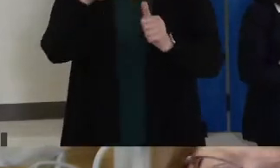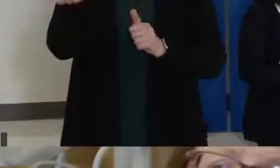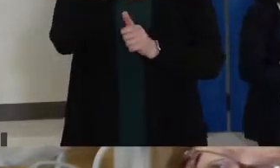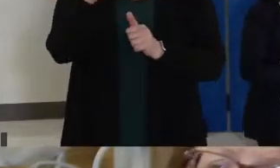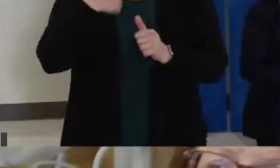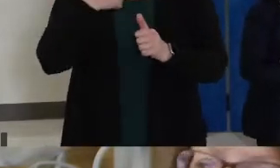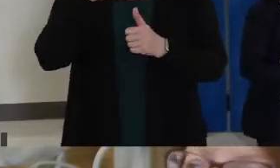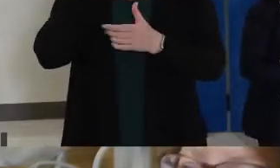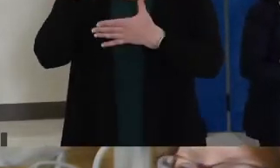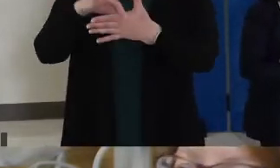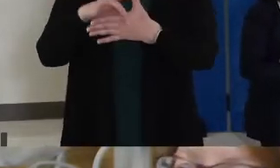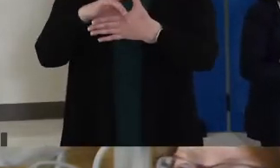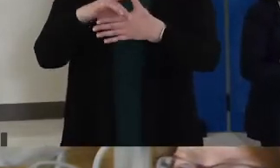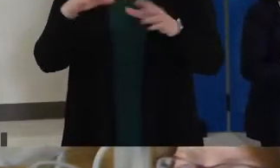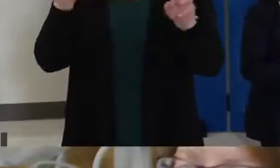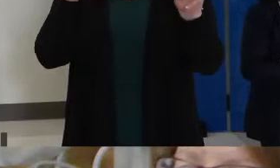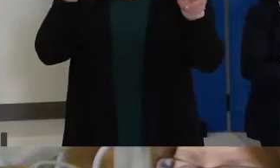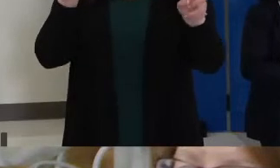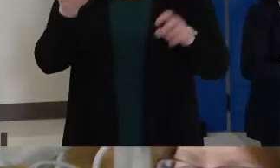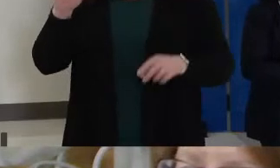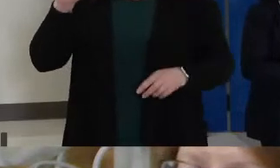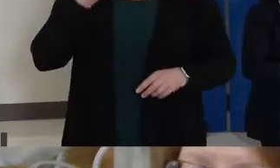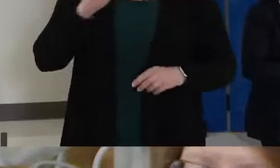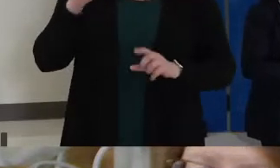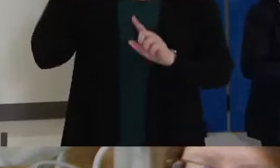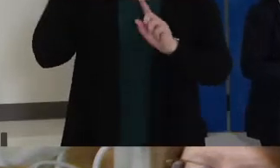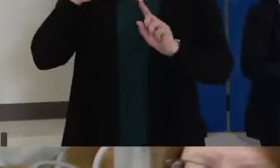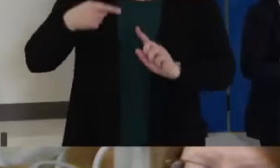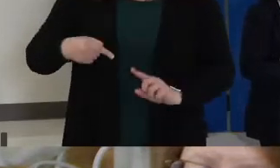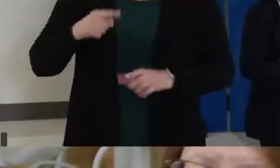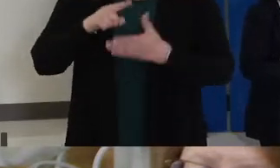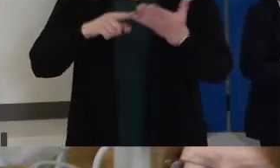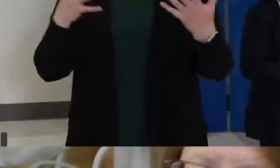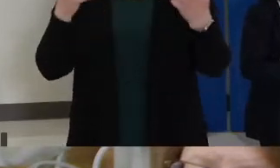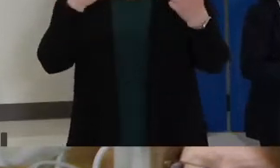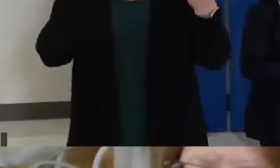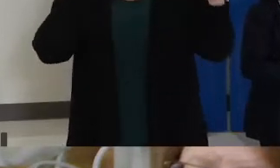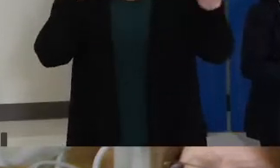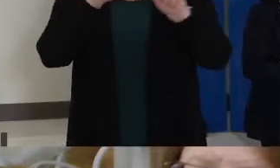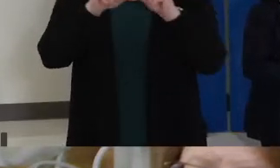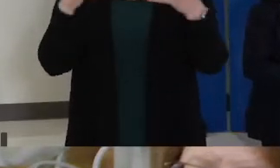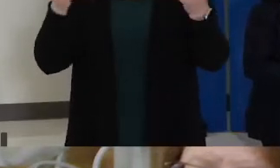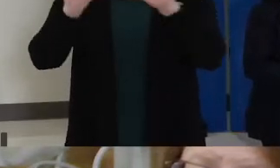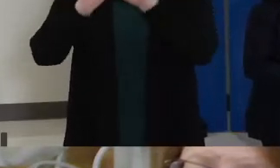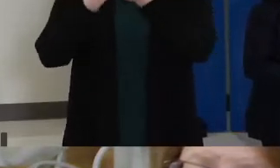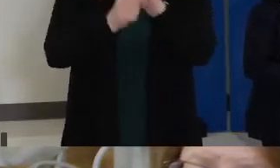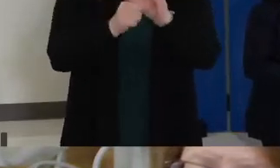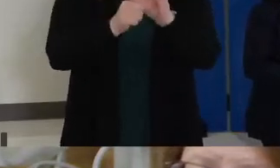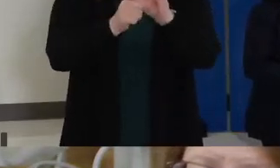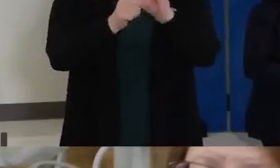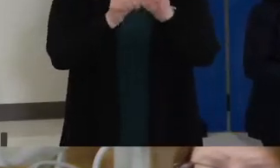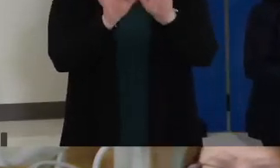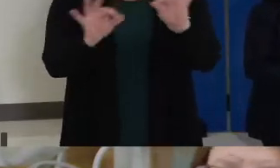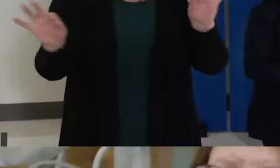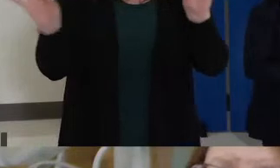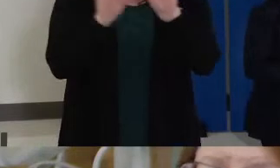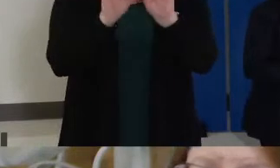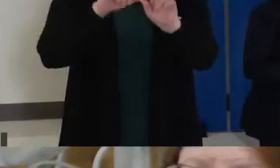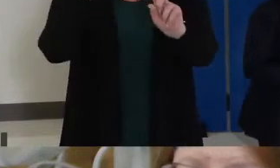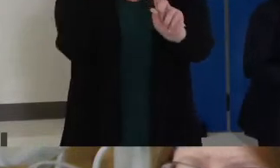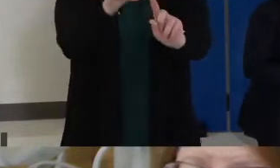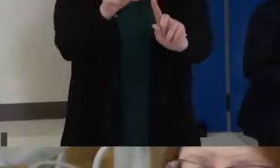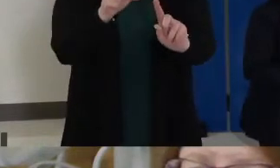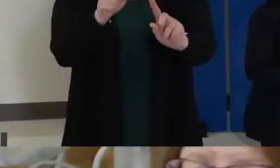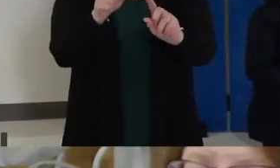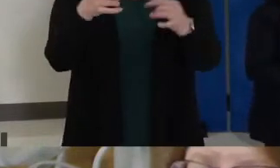the talking points, as we say, in terms of what we're trying to achieve here. But let me just underscore the imperative, and that is the moment